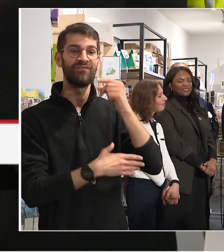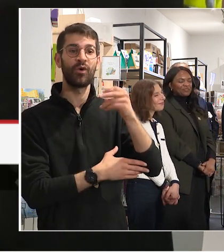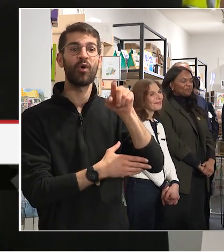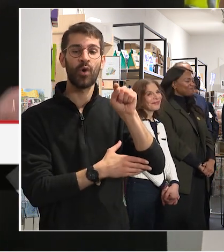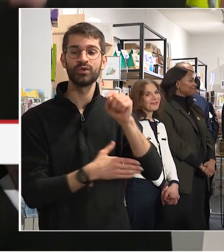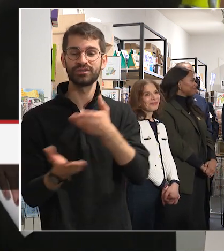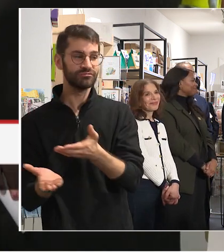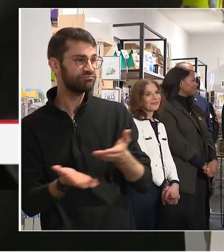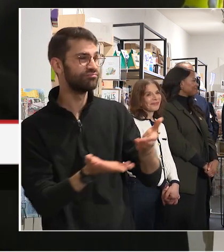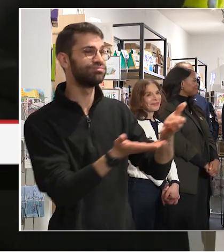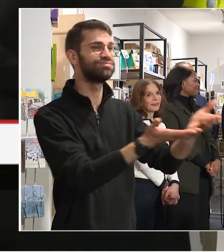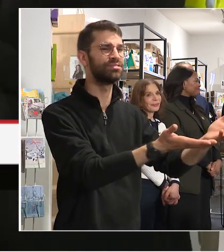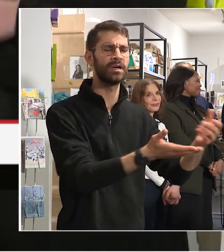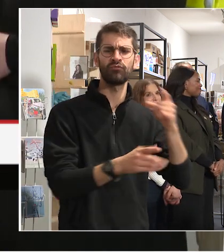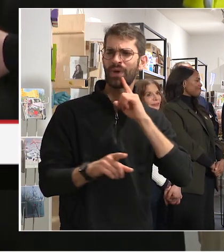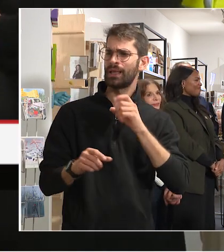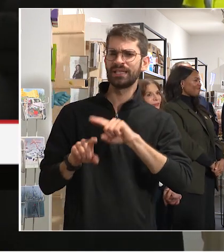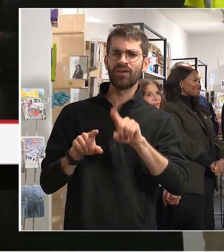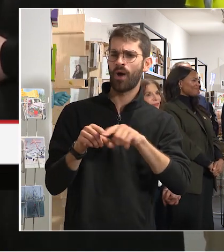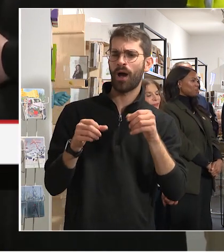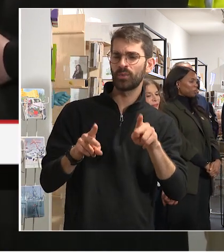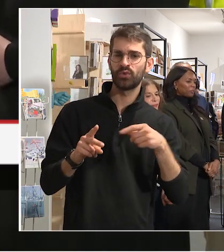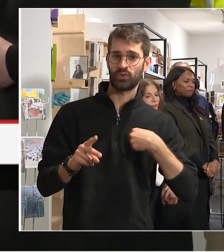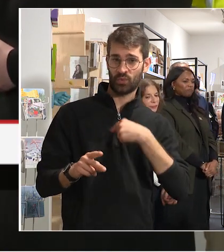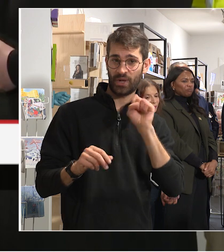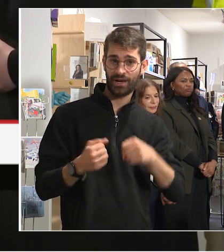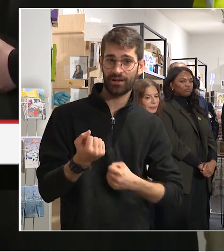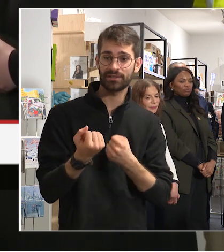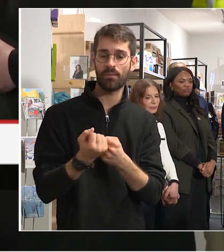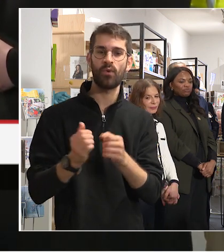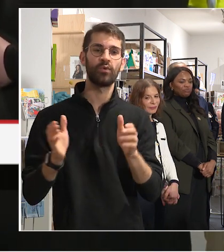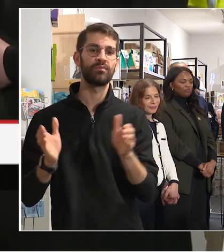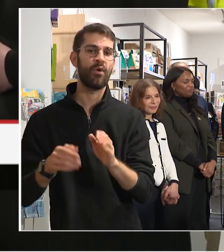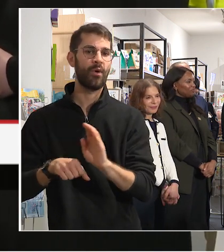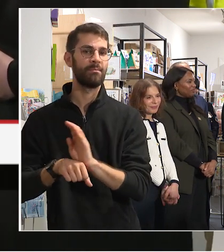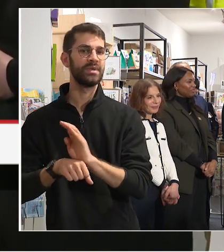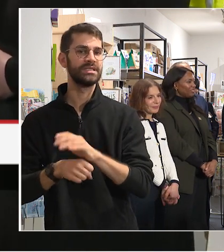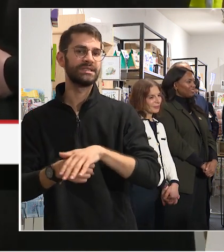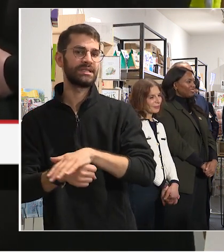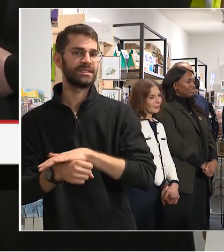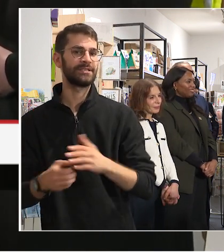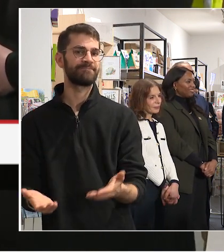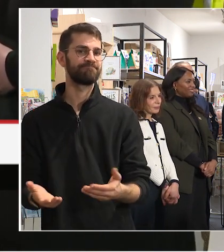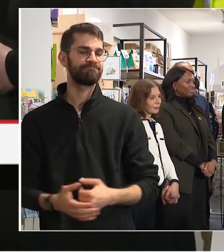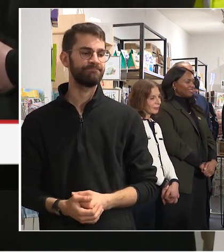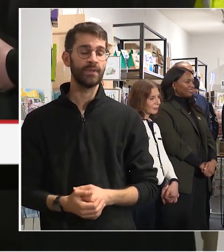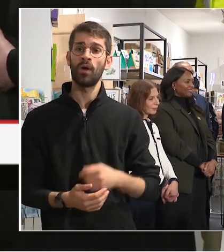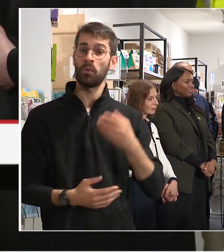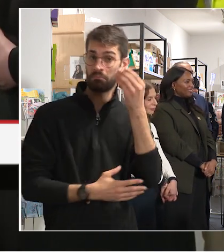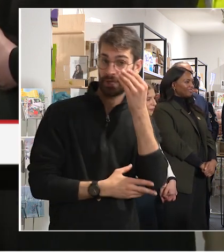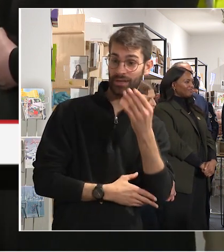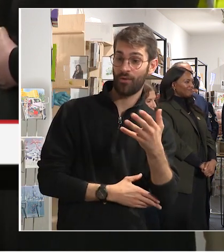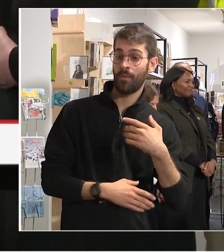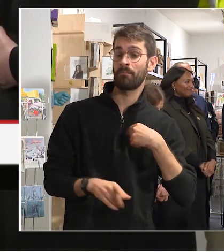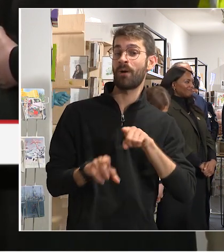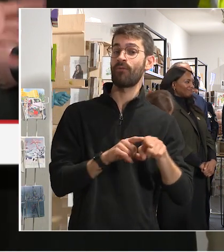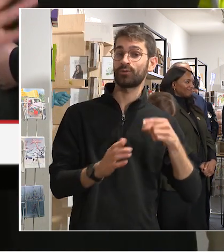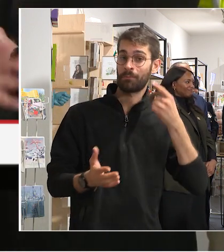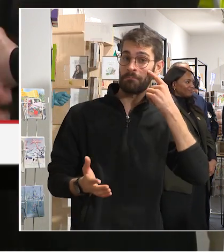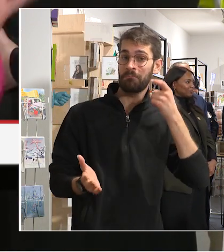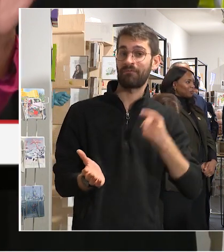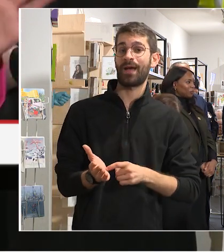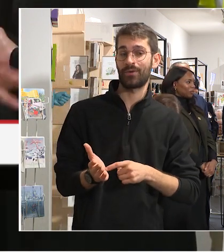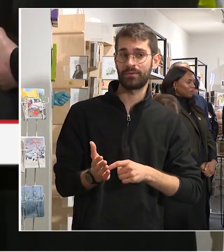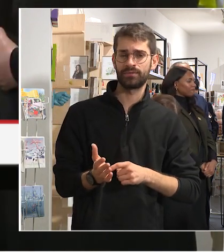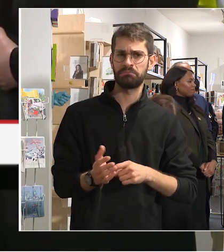of opportunities to support our small and local businesses. And here's the other thing that I find, and then nothing